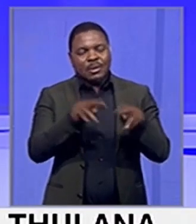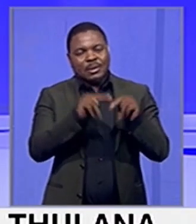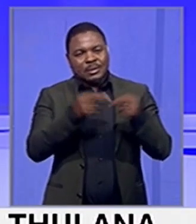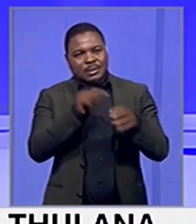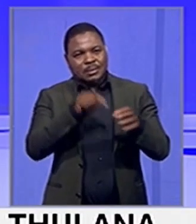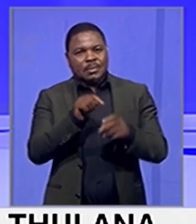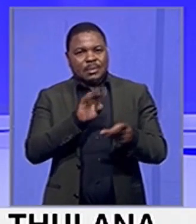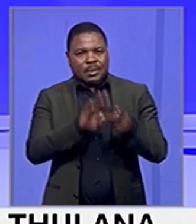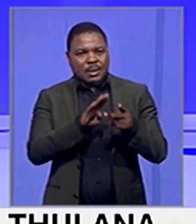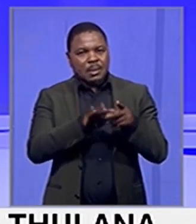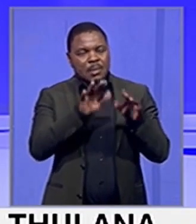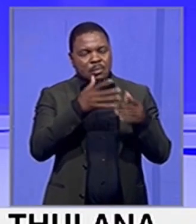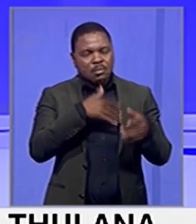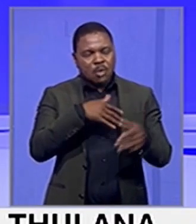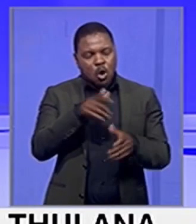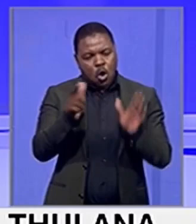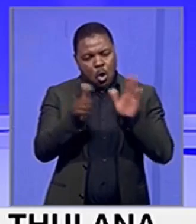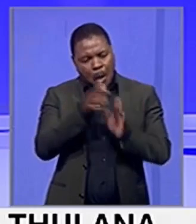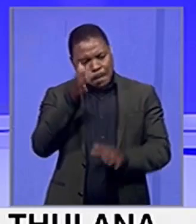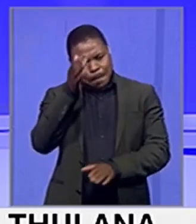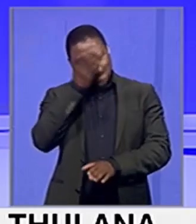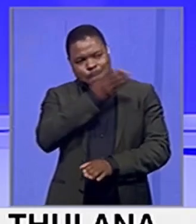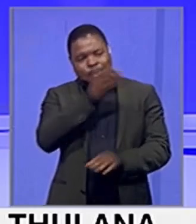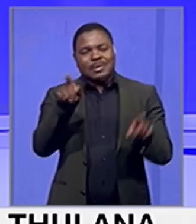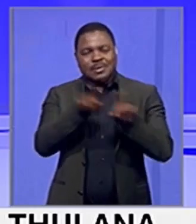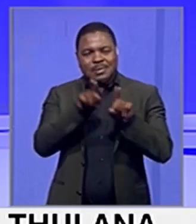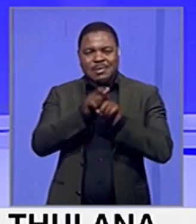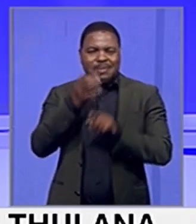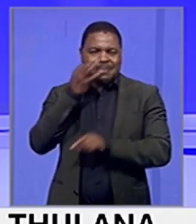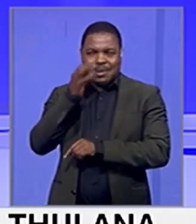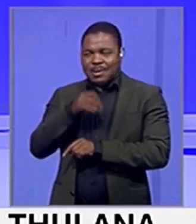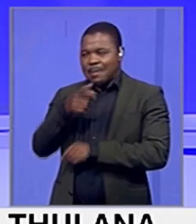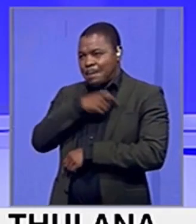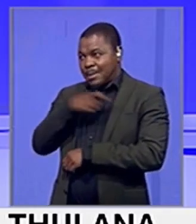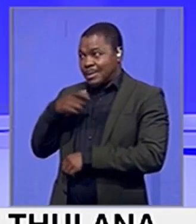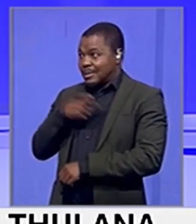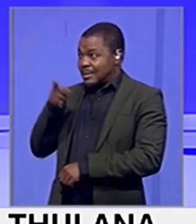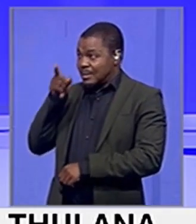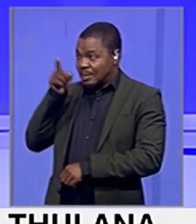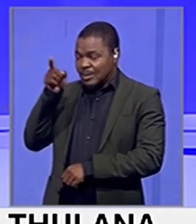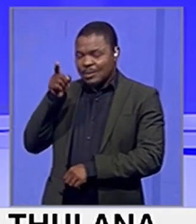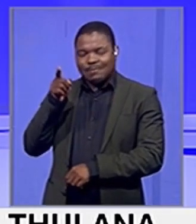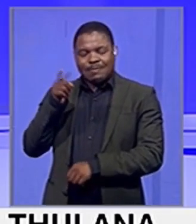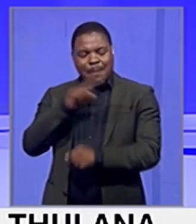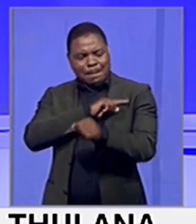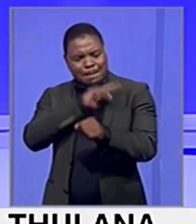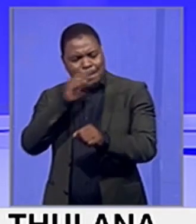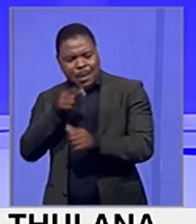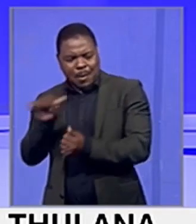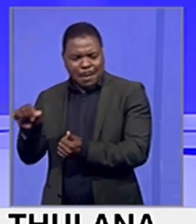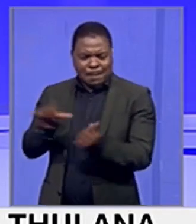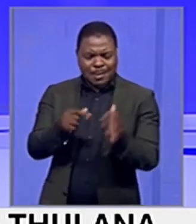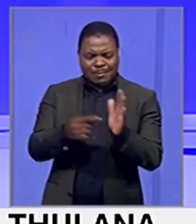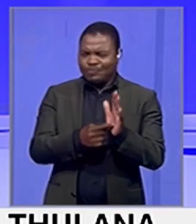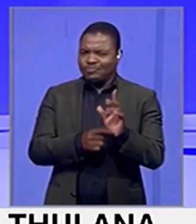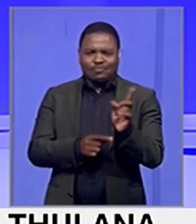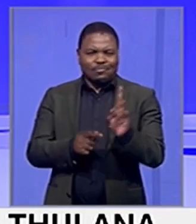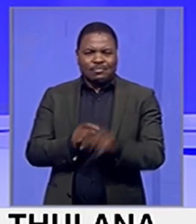bosetšhaba. Basekaseki ba tša molao le bona ba dumela gore moporesidente ga a na le maatla a go dira bjalo.